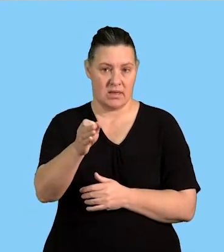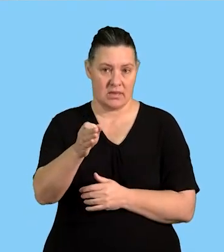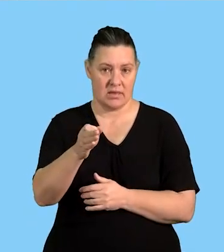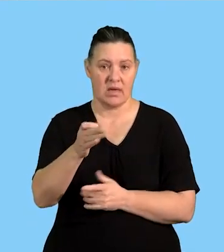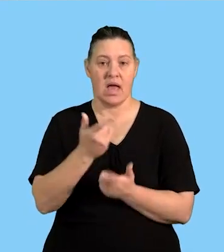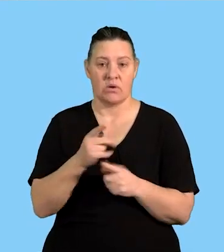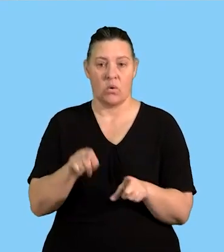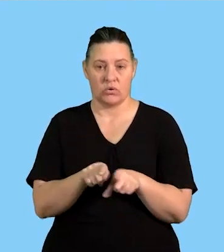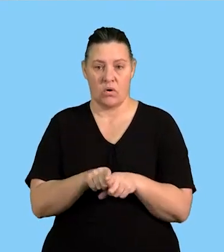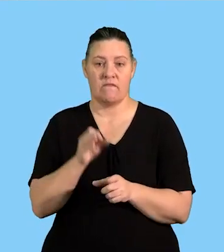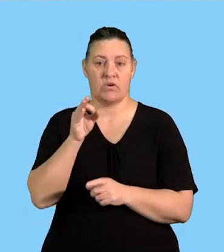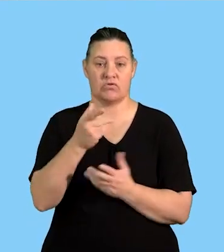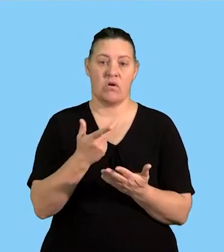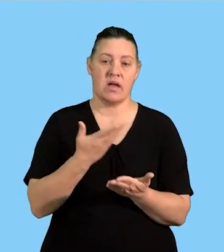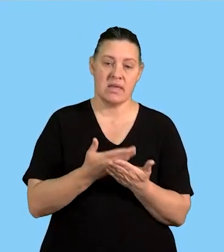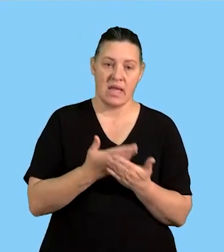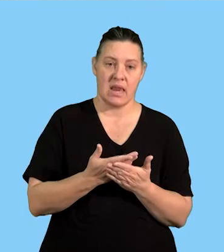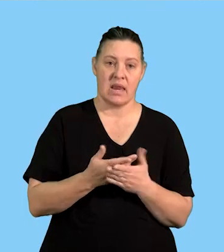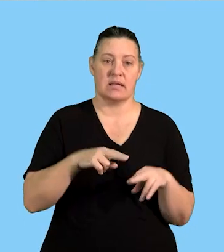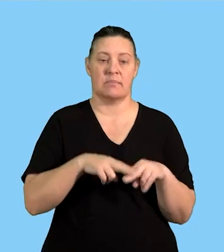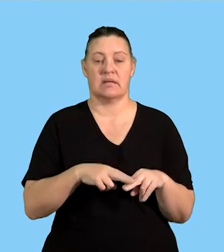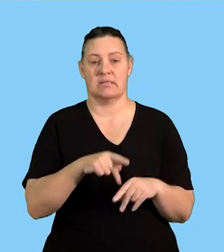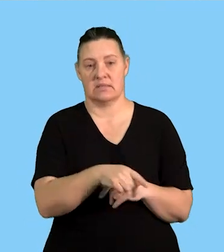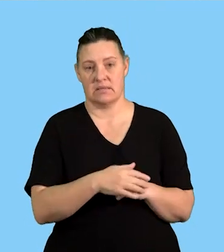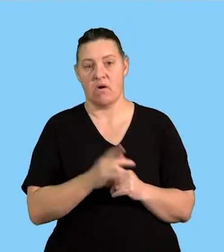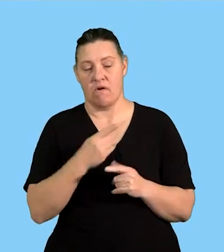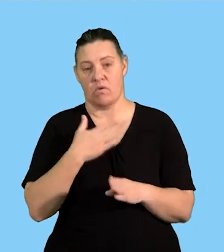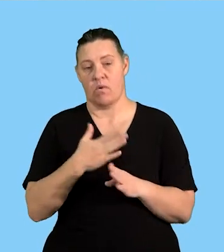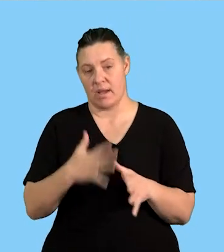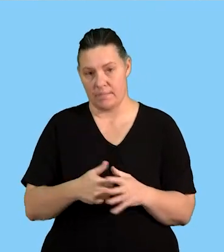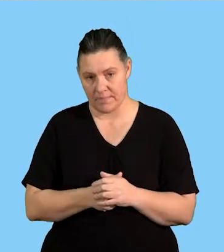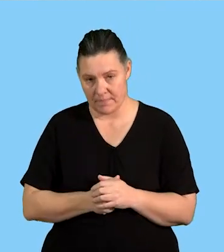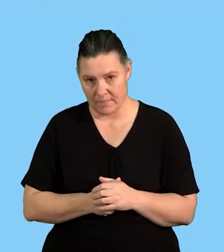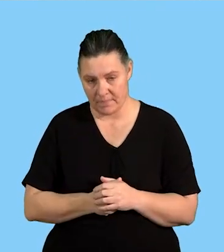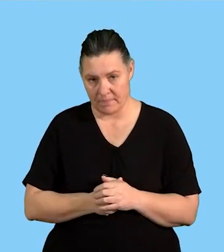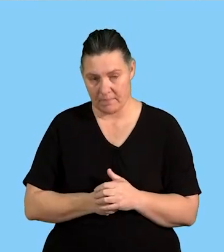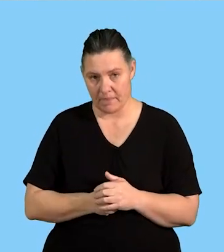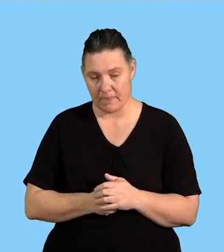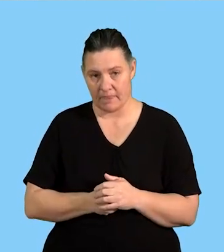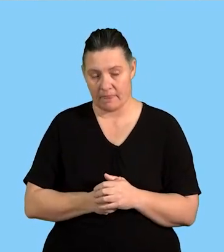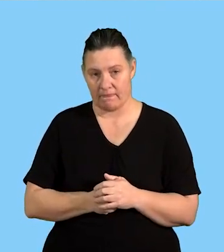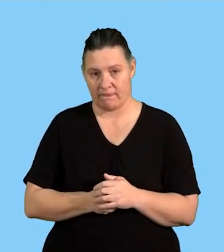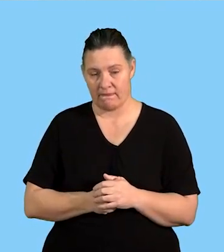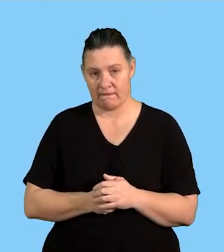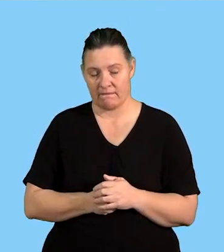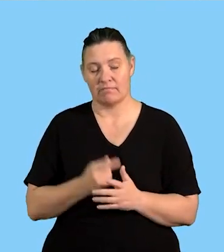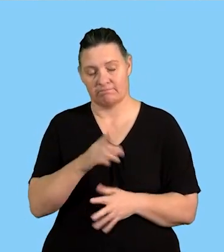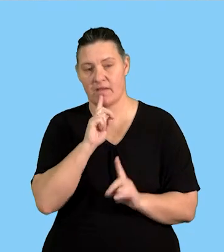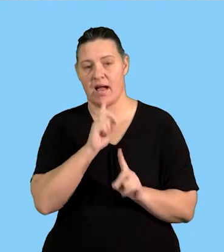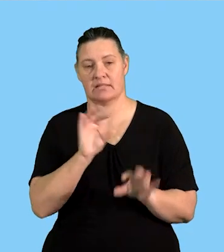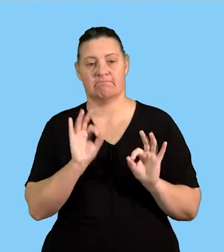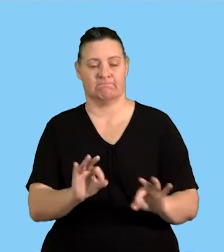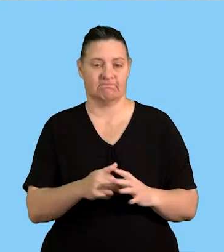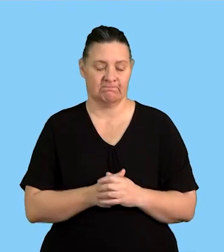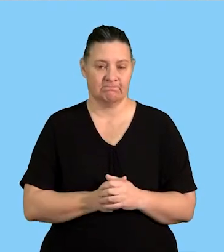and the future maybe that would also secure the dependence of the workers. So that is the correct